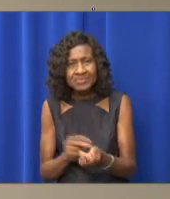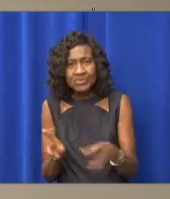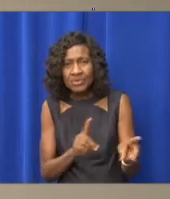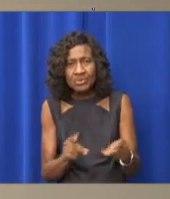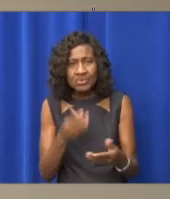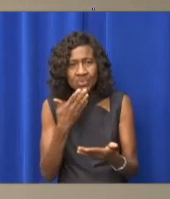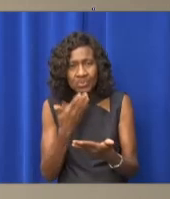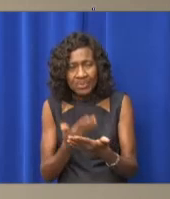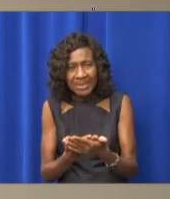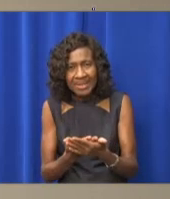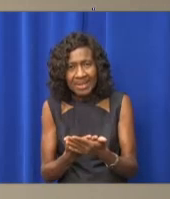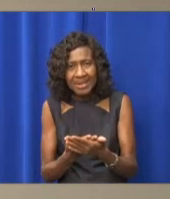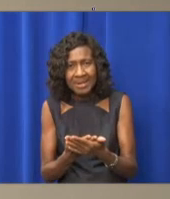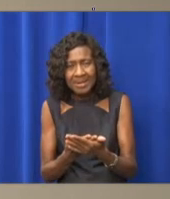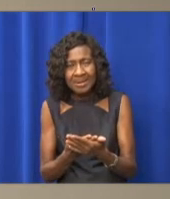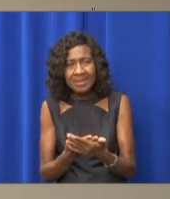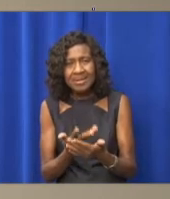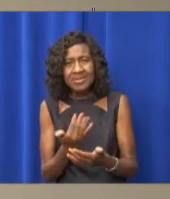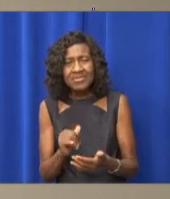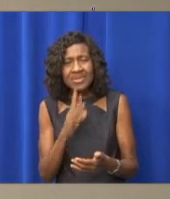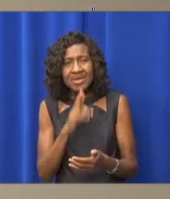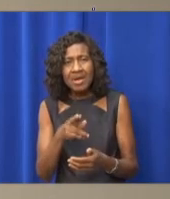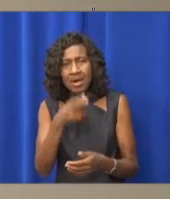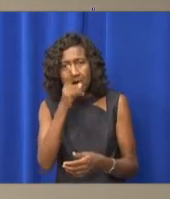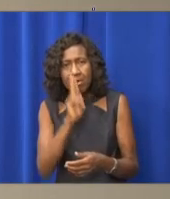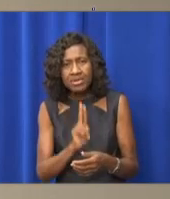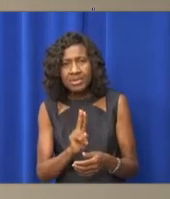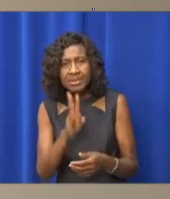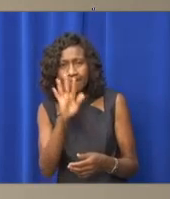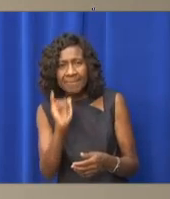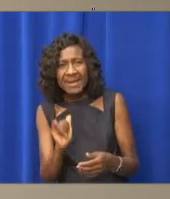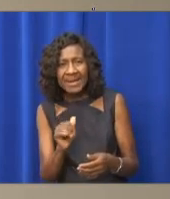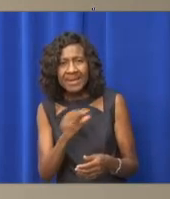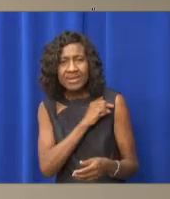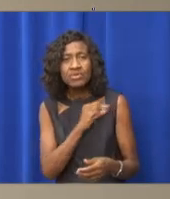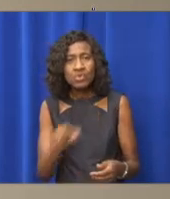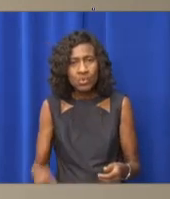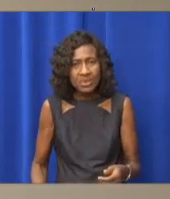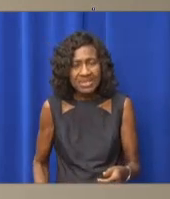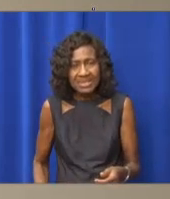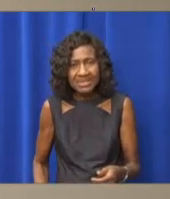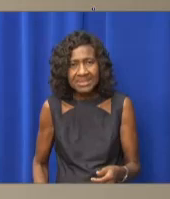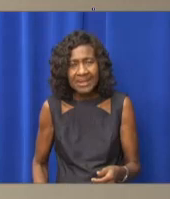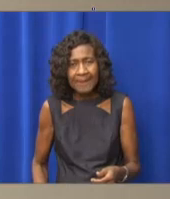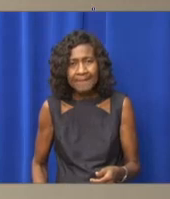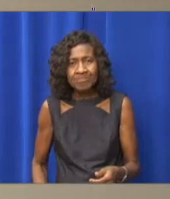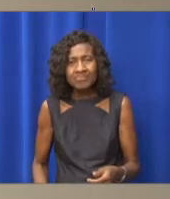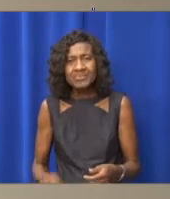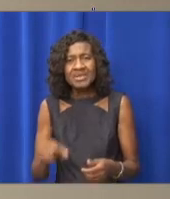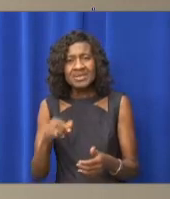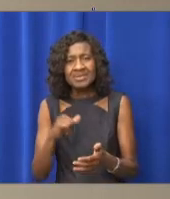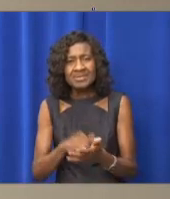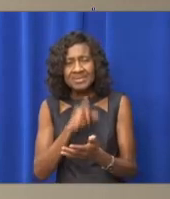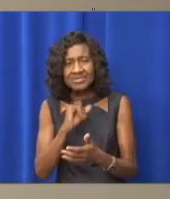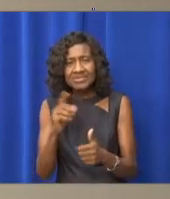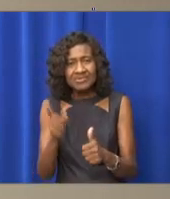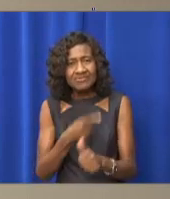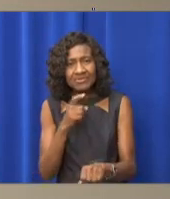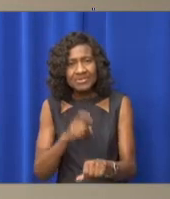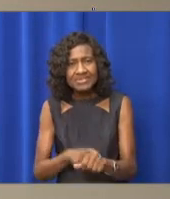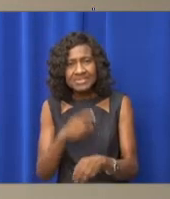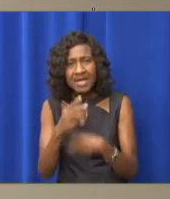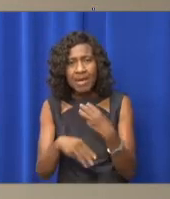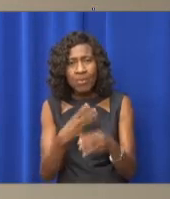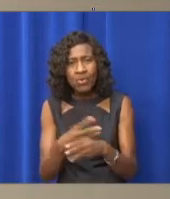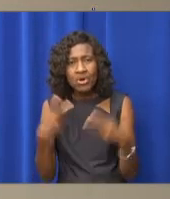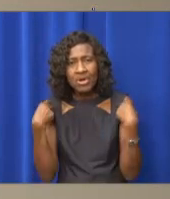by the Queen for their contributions to the medical field here. It should be noted that this is the first time the World Health Organization